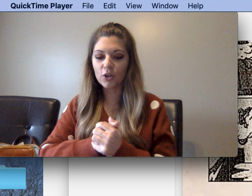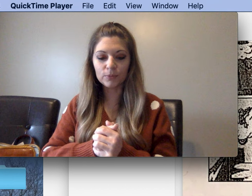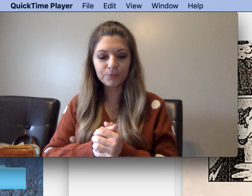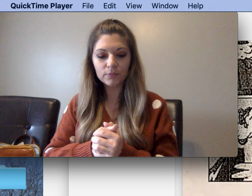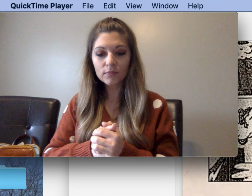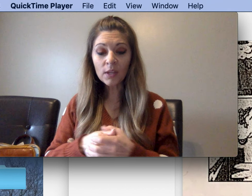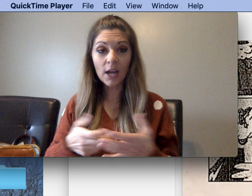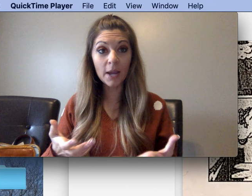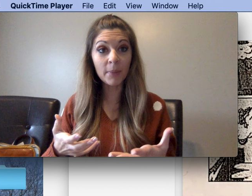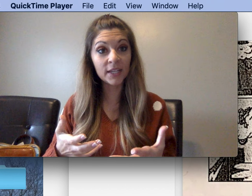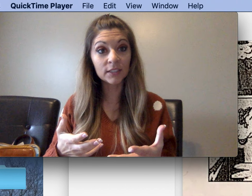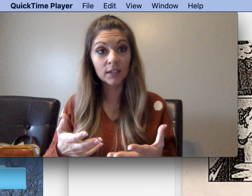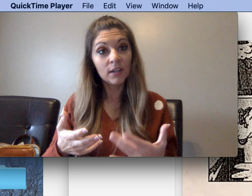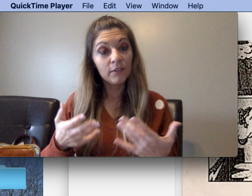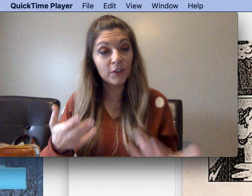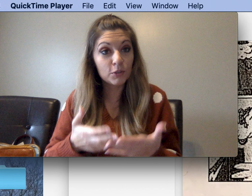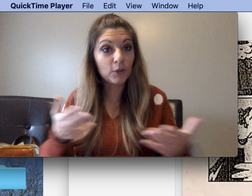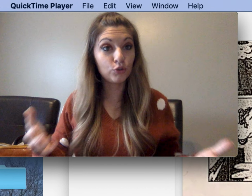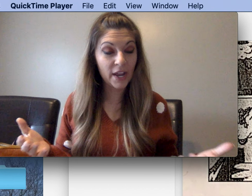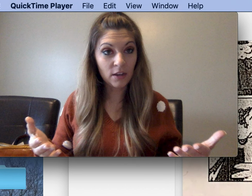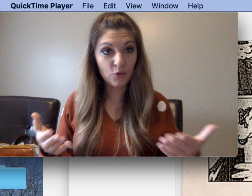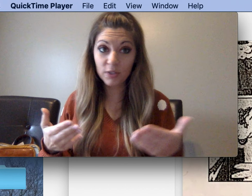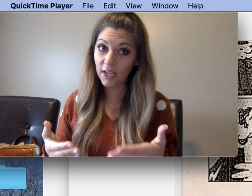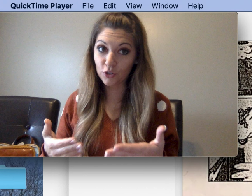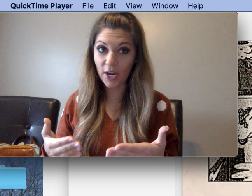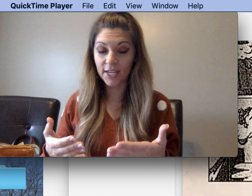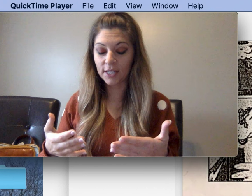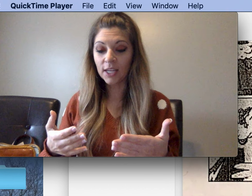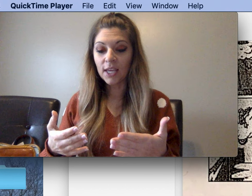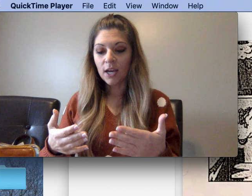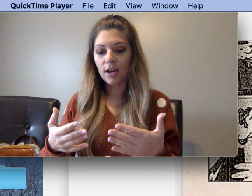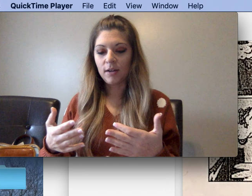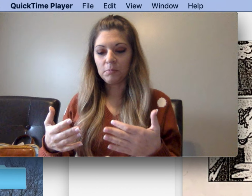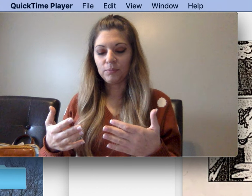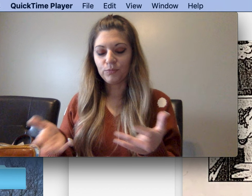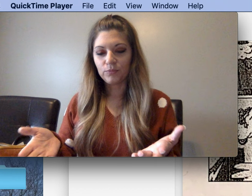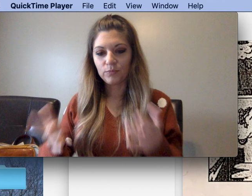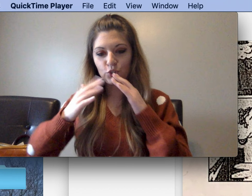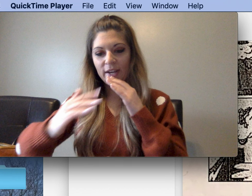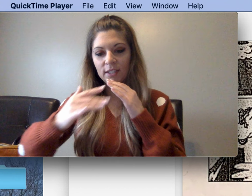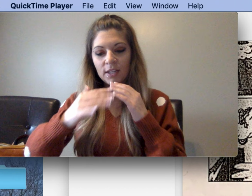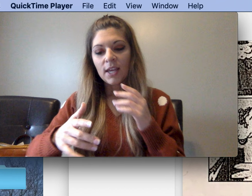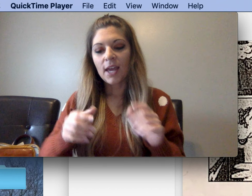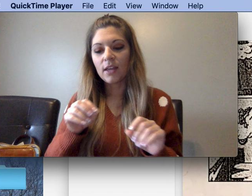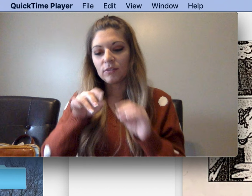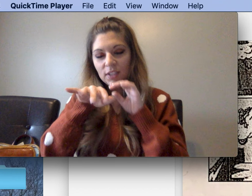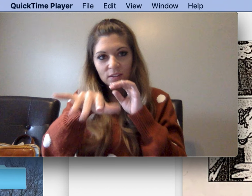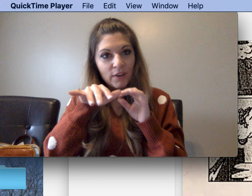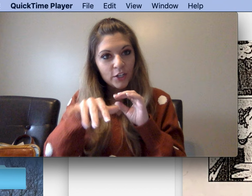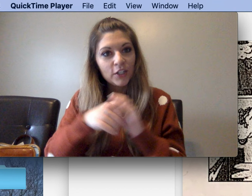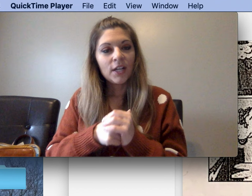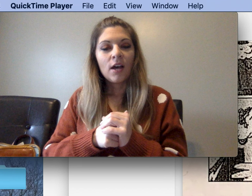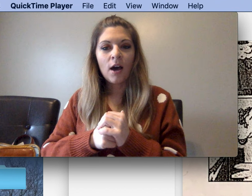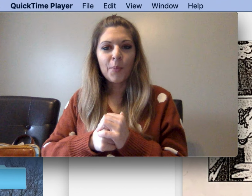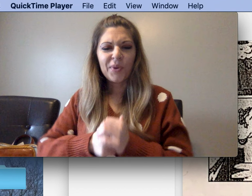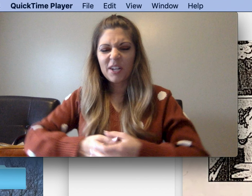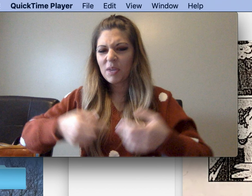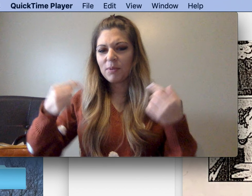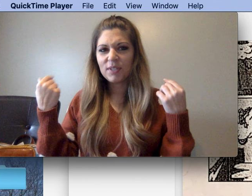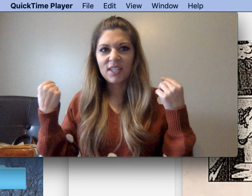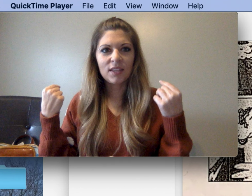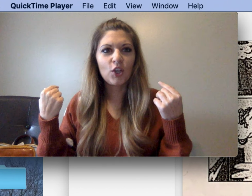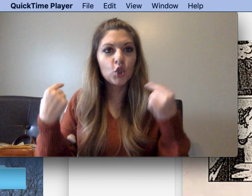maybe, I might fingerspell dragon or sign dragon, dragon, like the fire. But